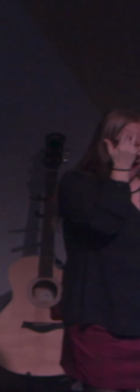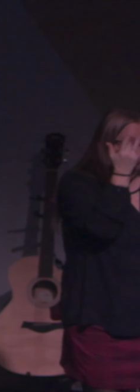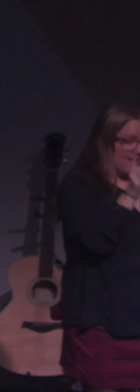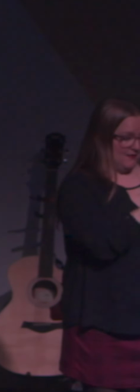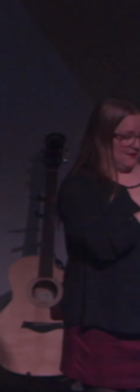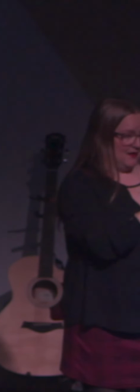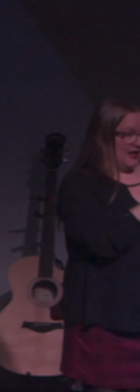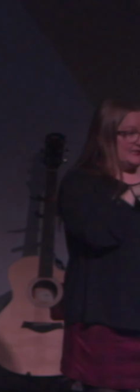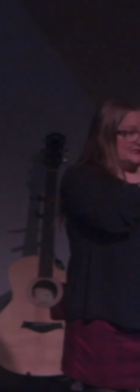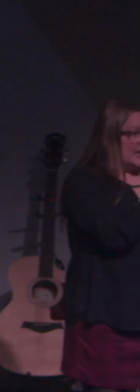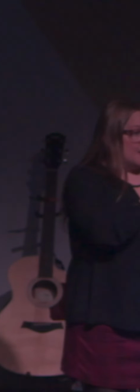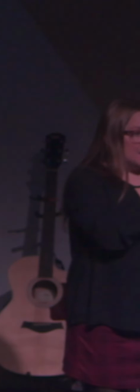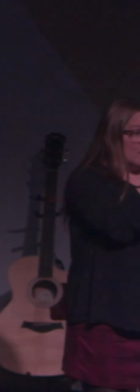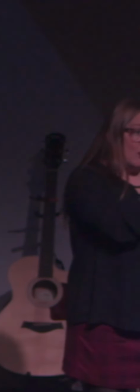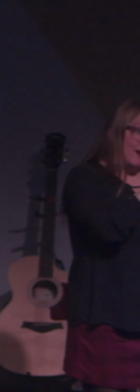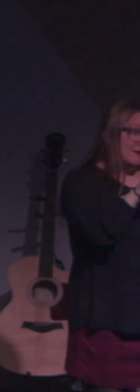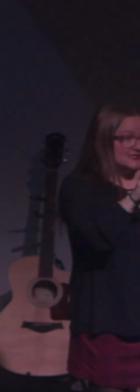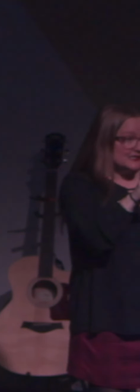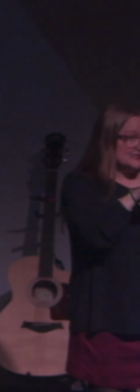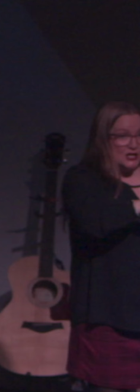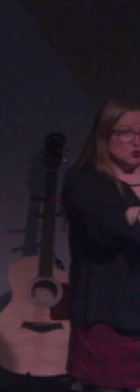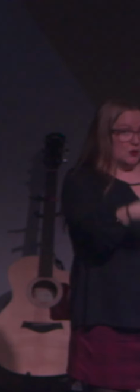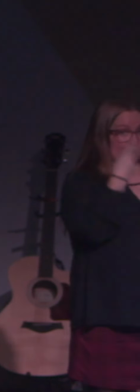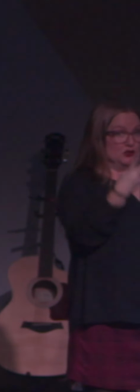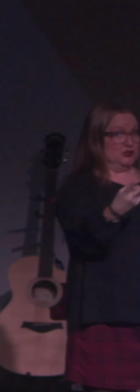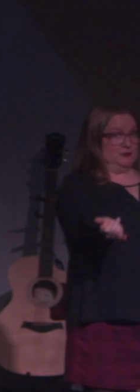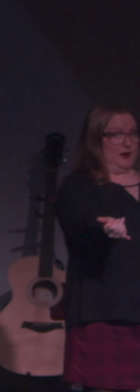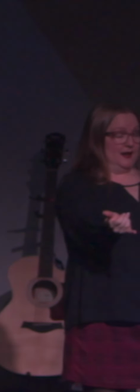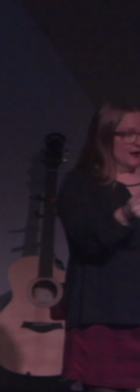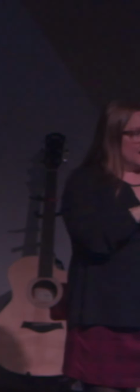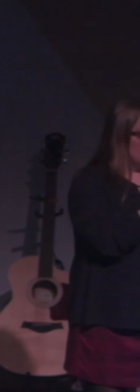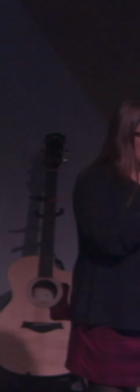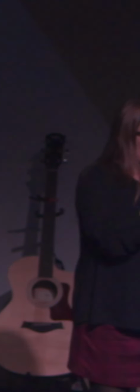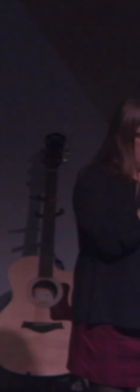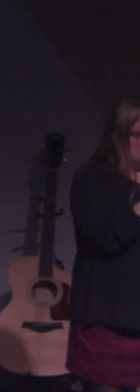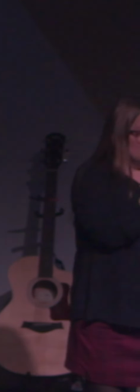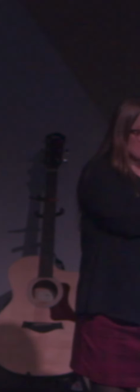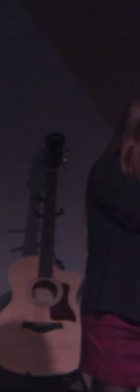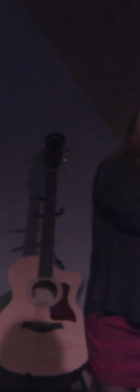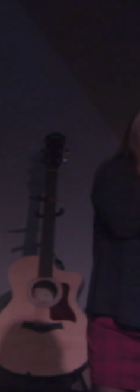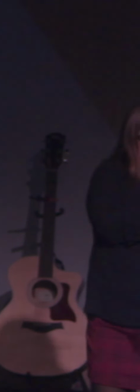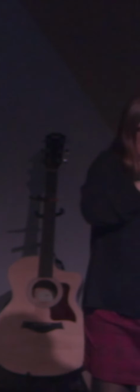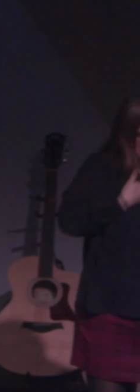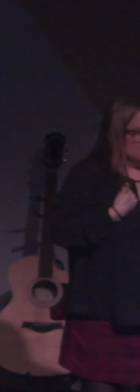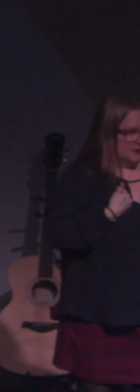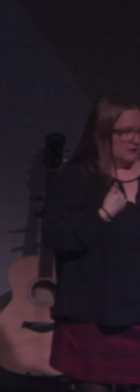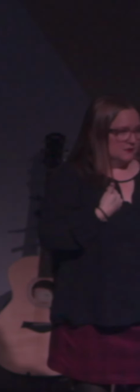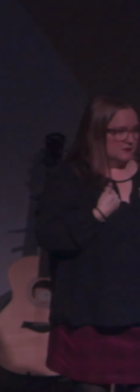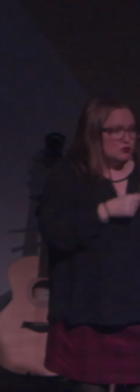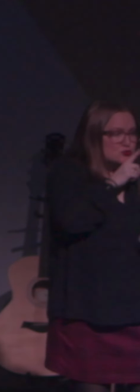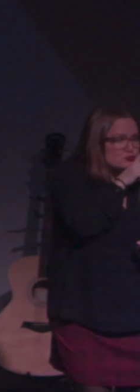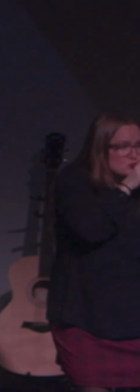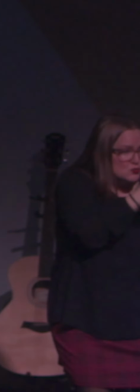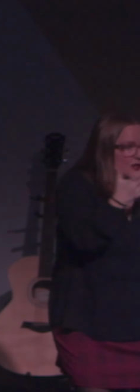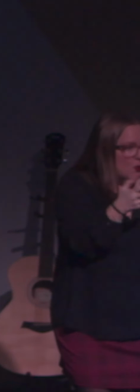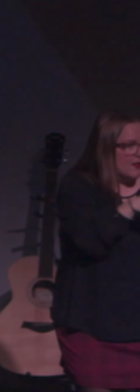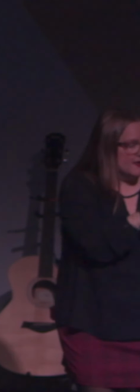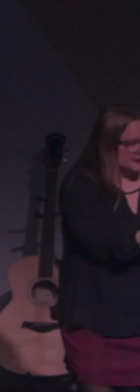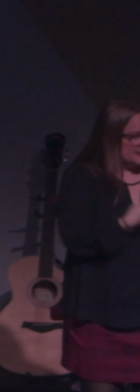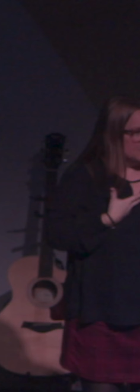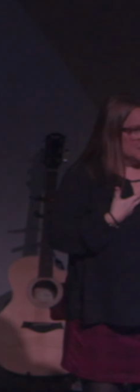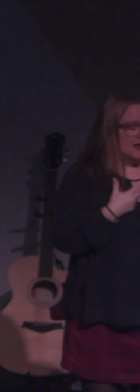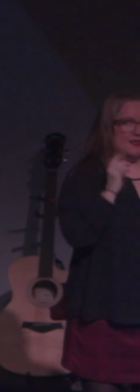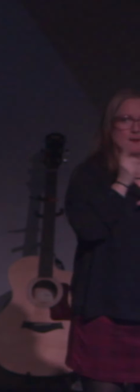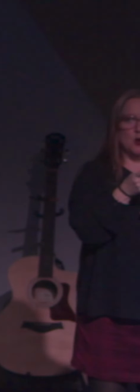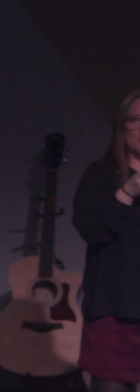You have to give me step number 4, 5, and 6 that you're never going to see right now. You have to give me all of that if you truly want this. And in that